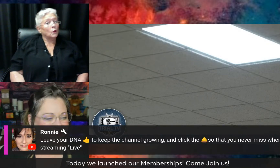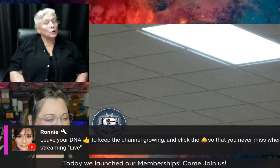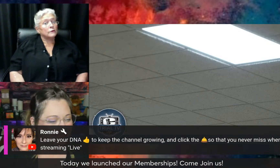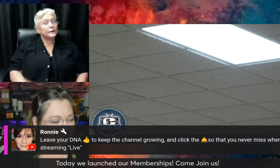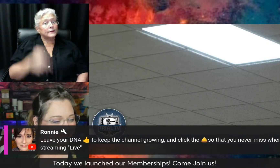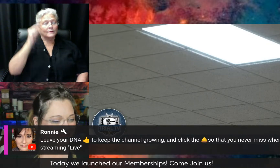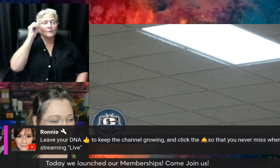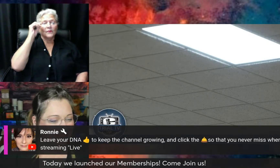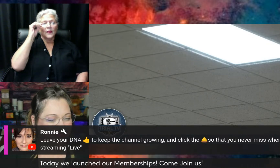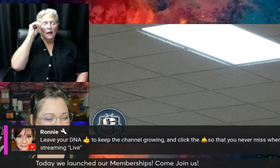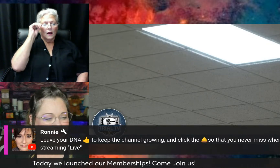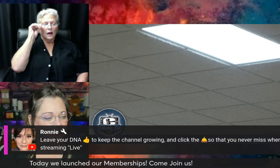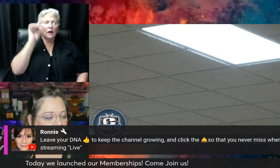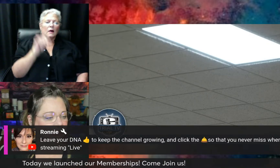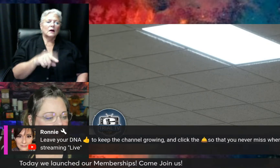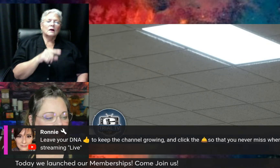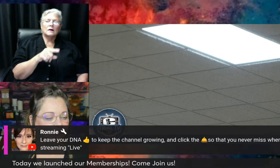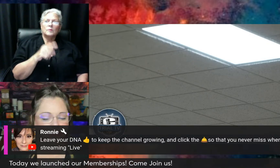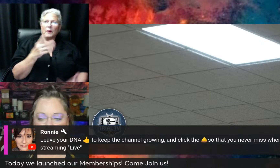working.